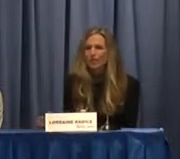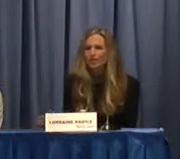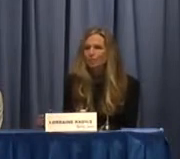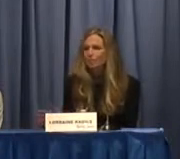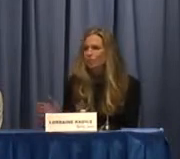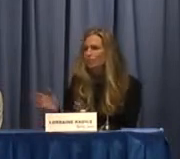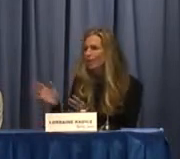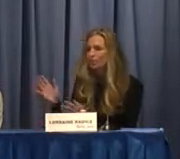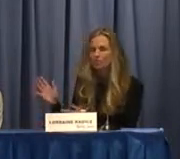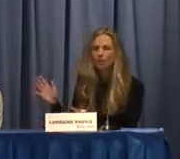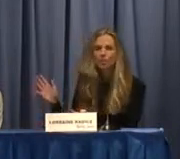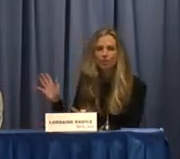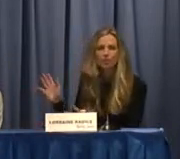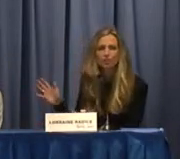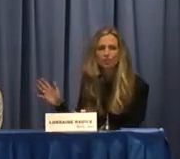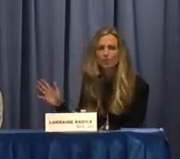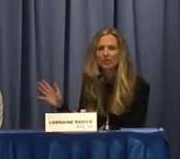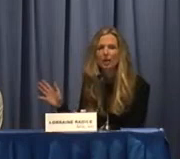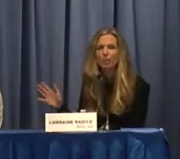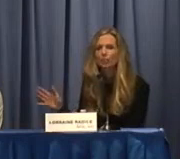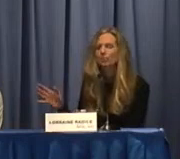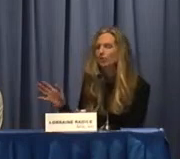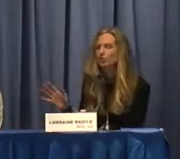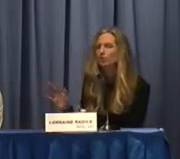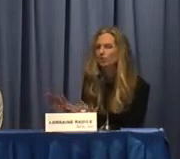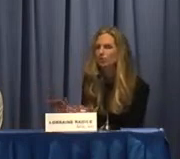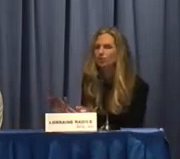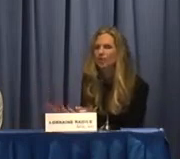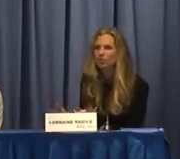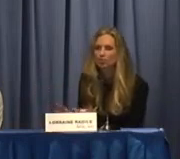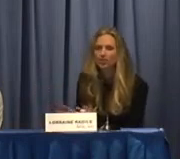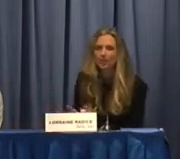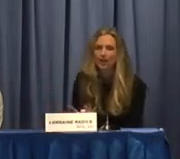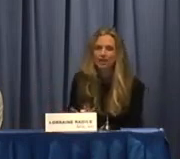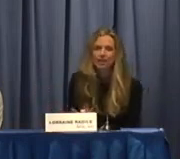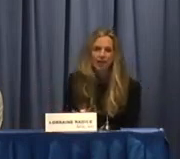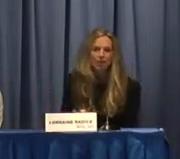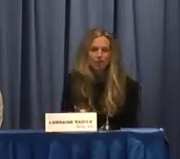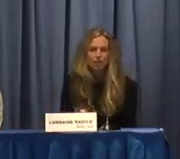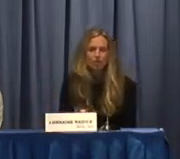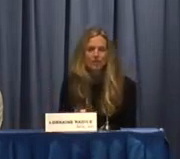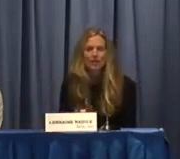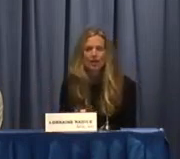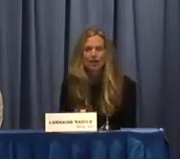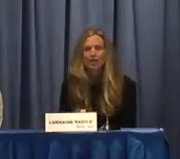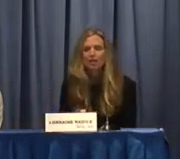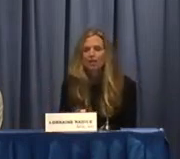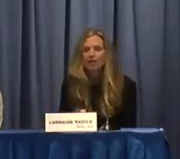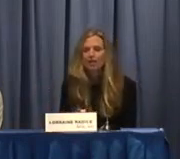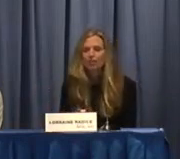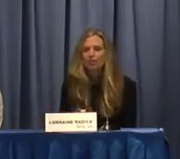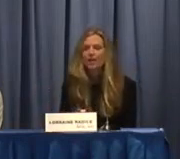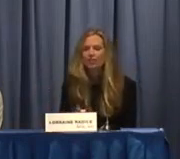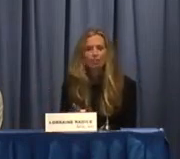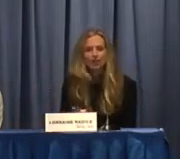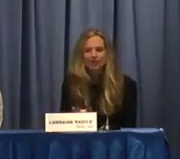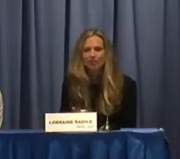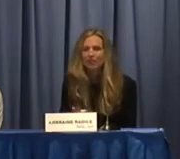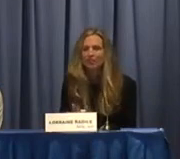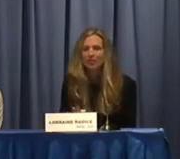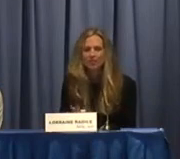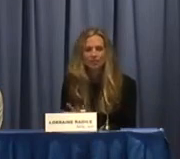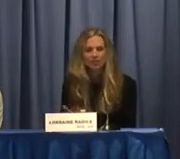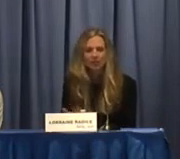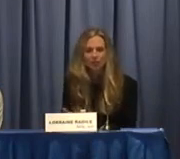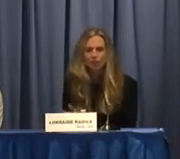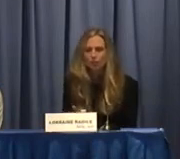helpful. So if you have your smart board or your screen up, you know, teachers are demonstrating how to use AI, again,